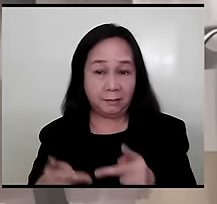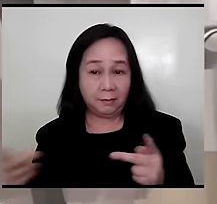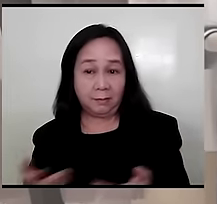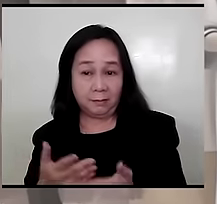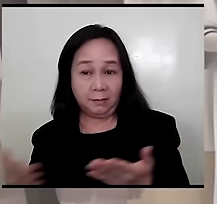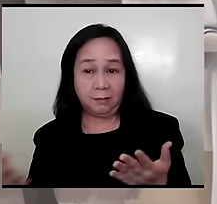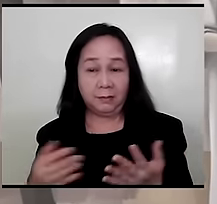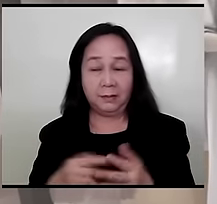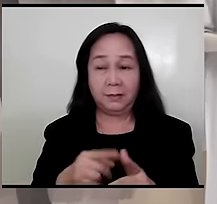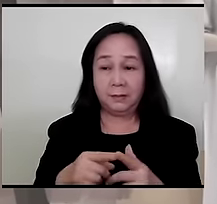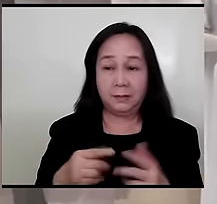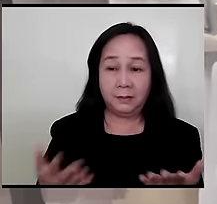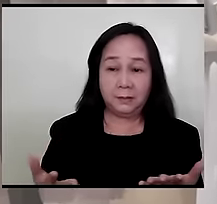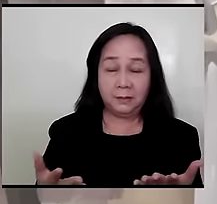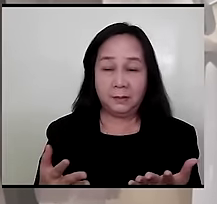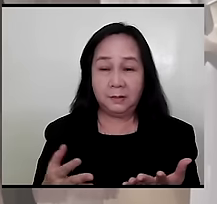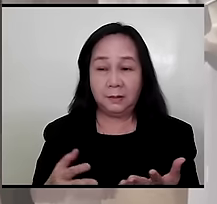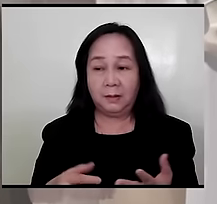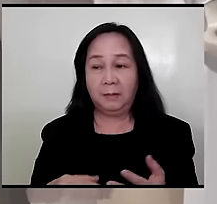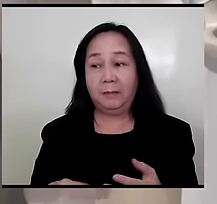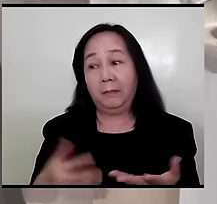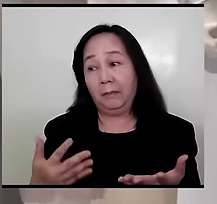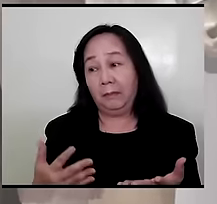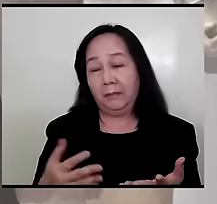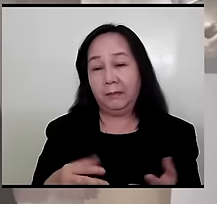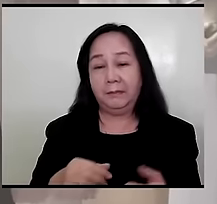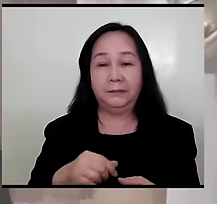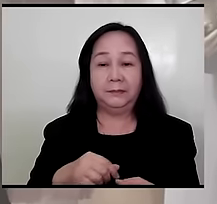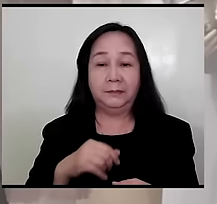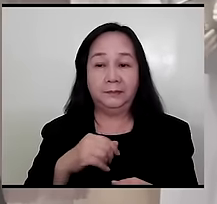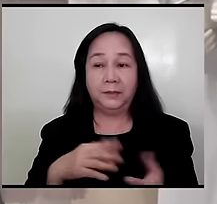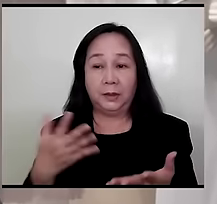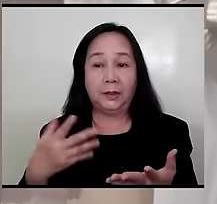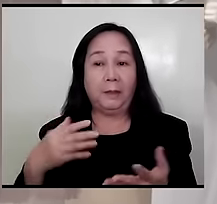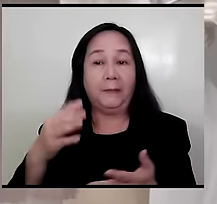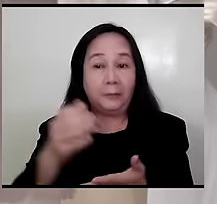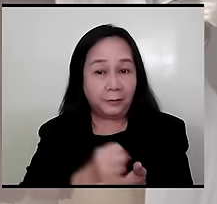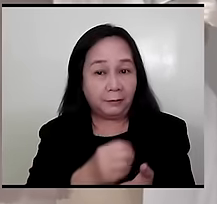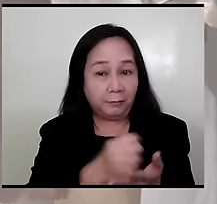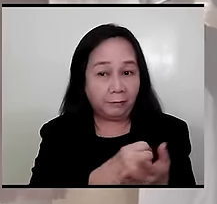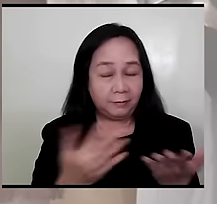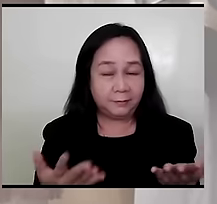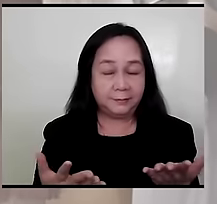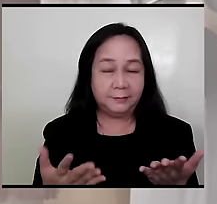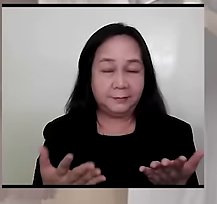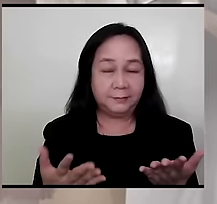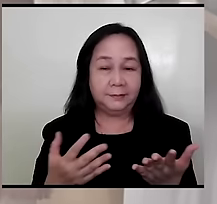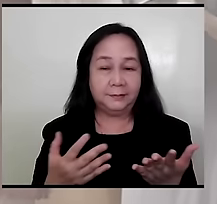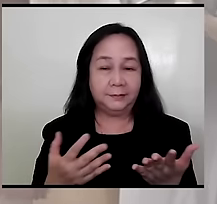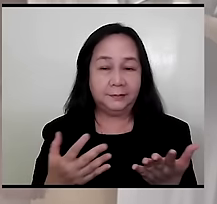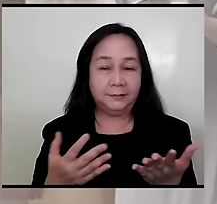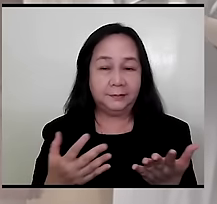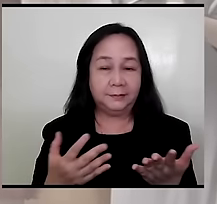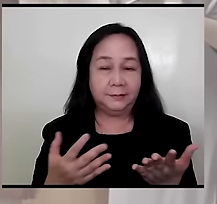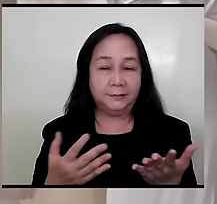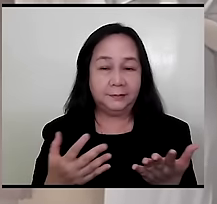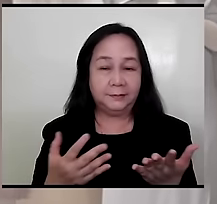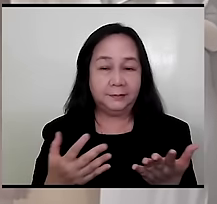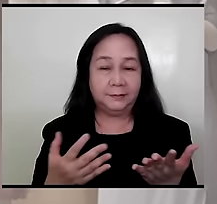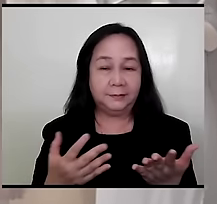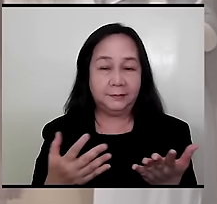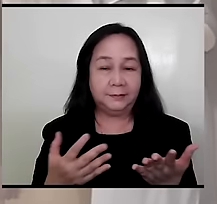earning, you know, what they rightfully could claim, they shared with